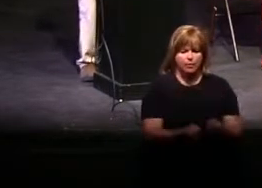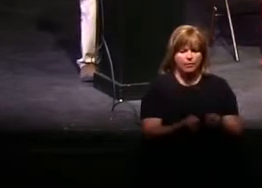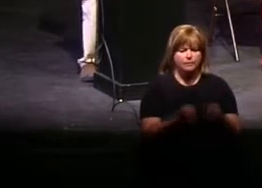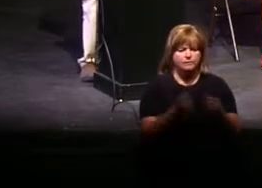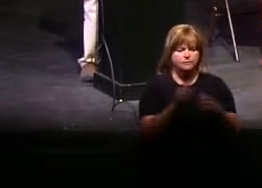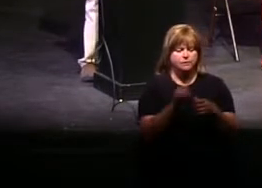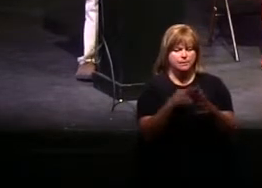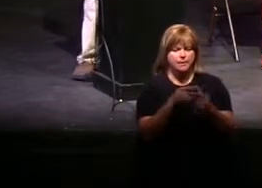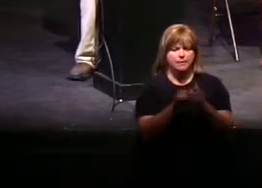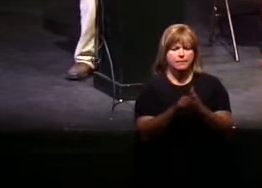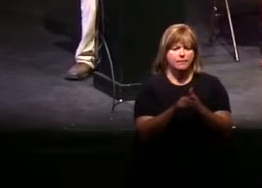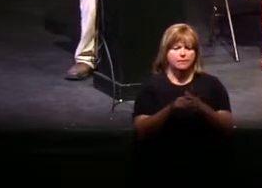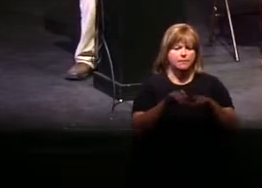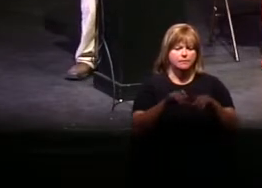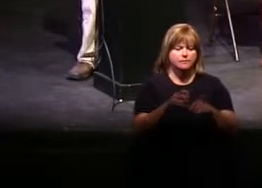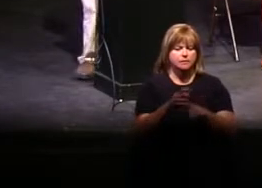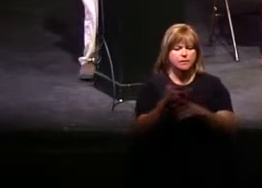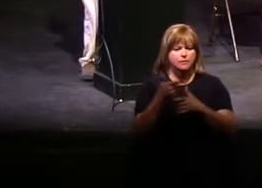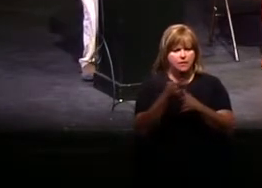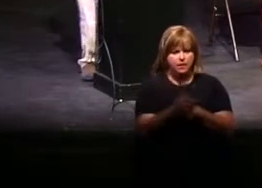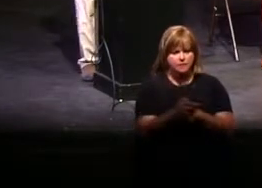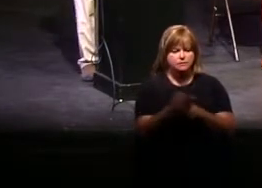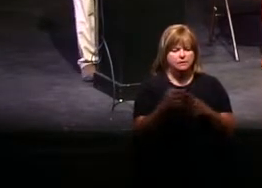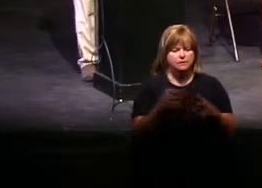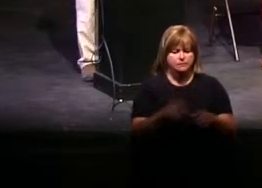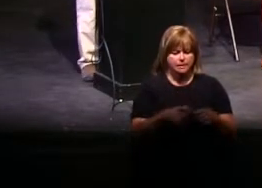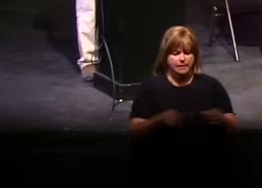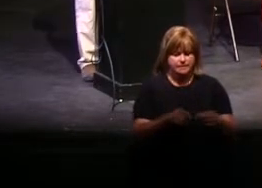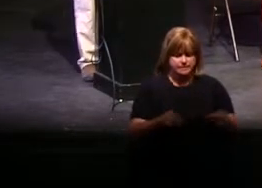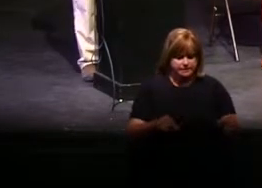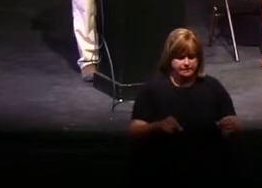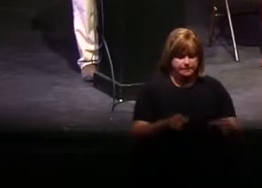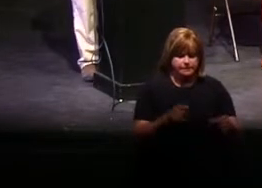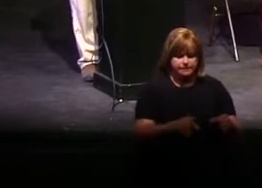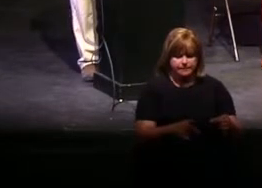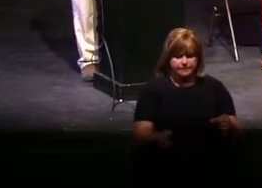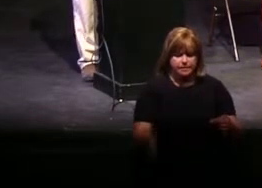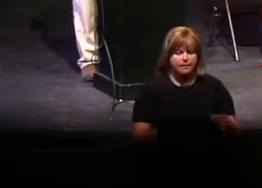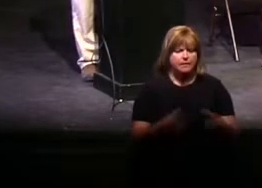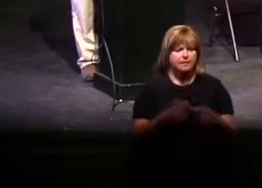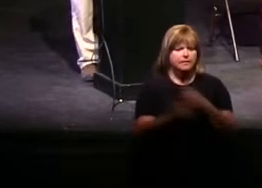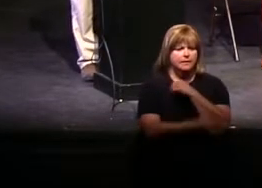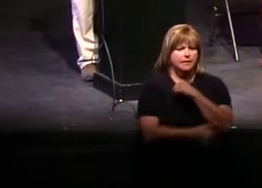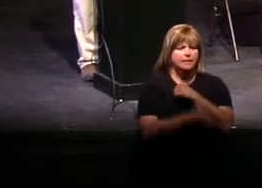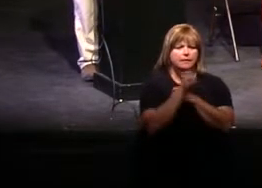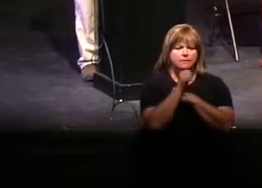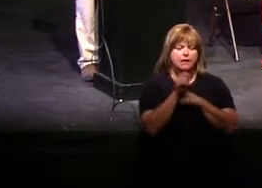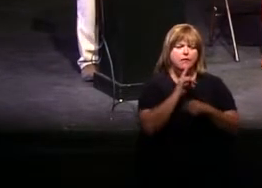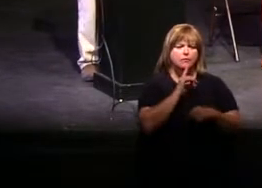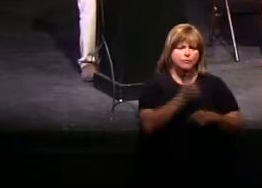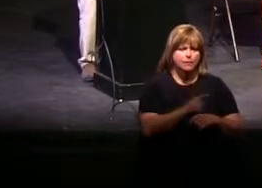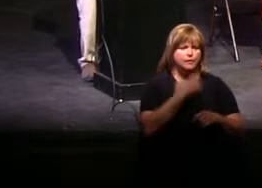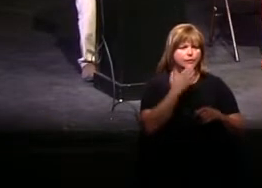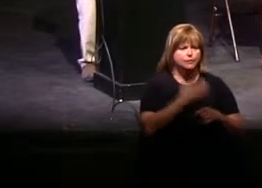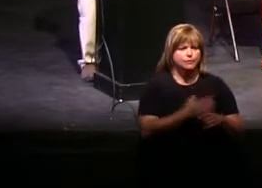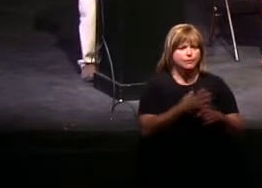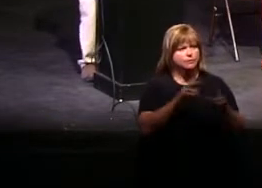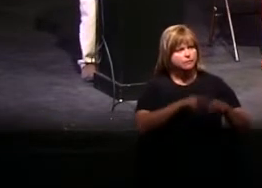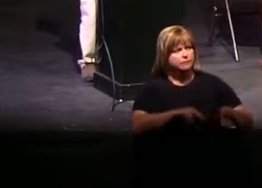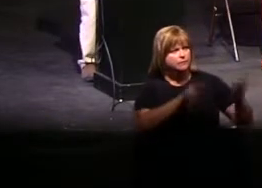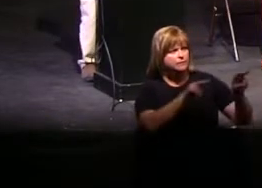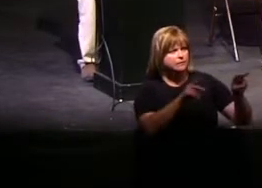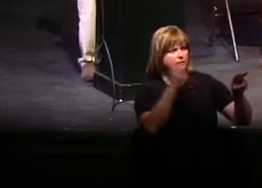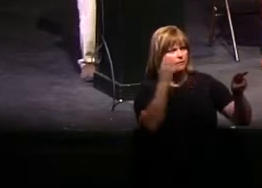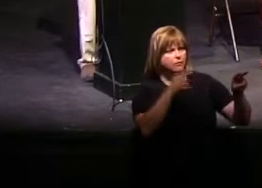roll, aught-sick savior shell casing, county of not quite breathtaking vistas, of the for